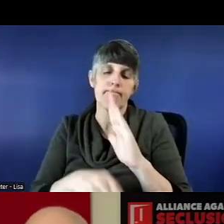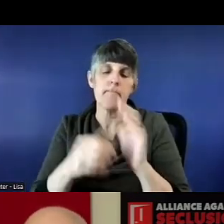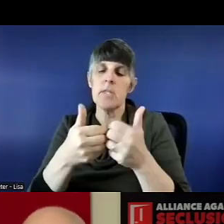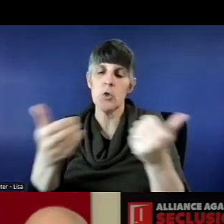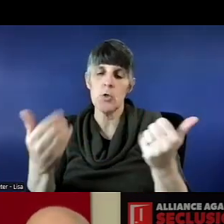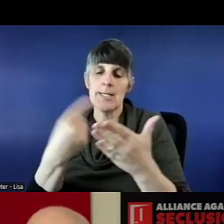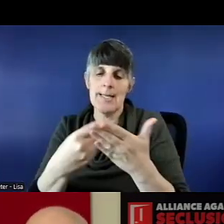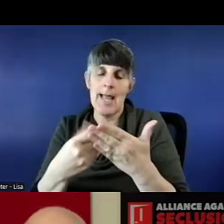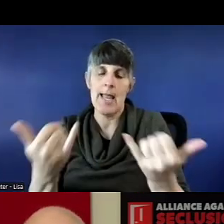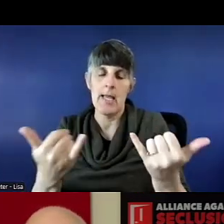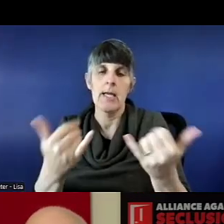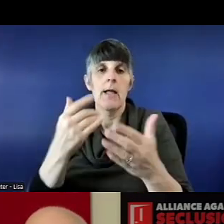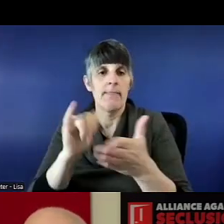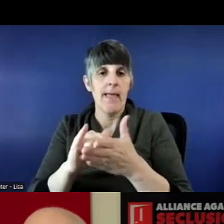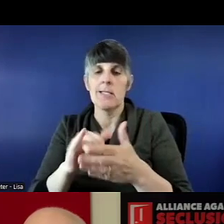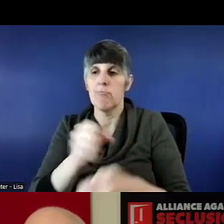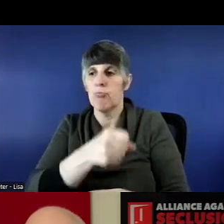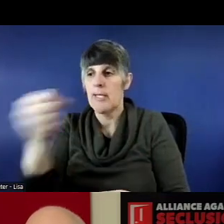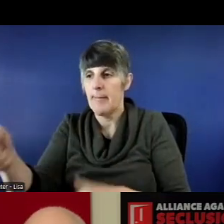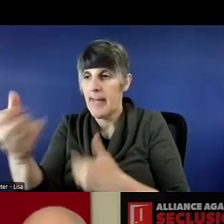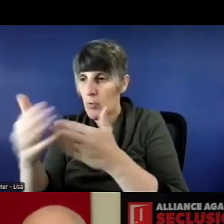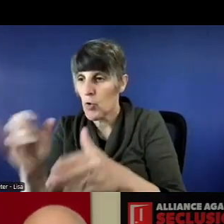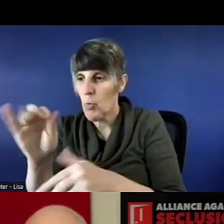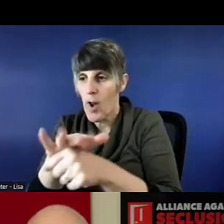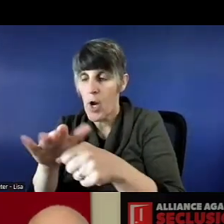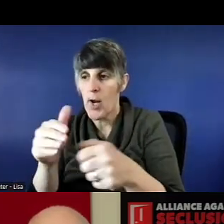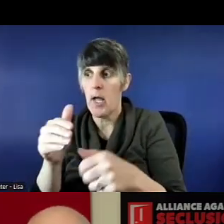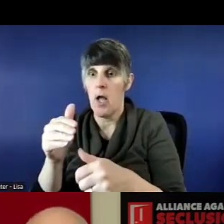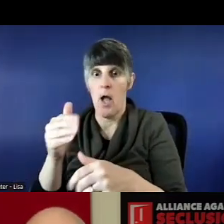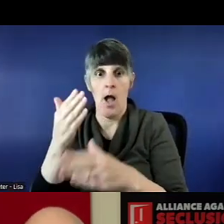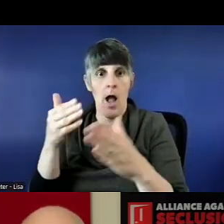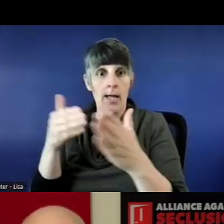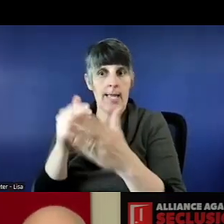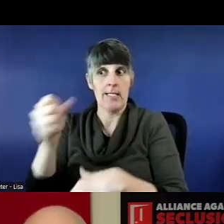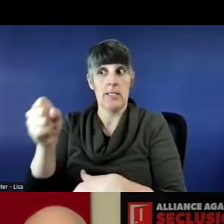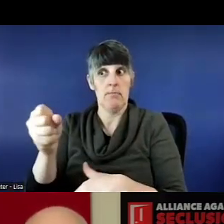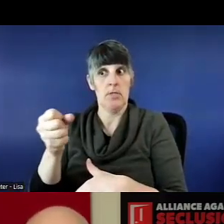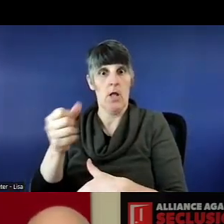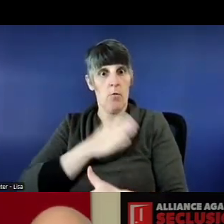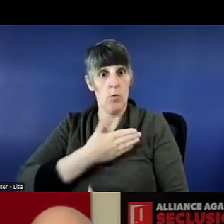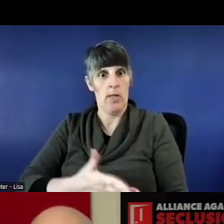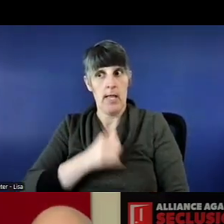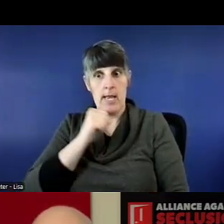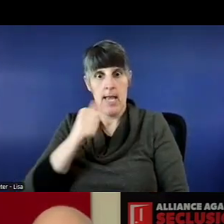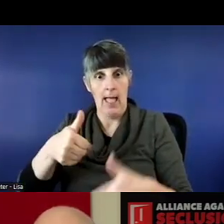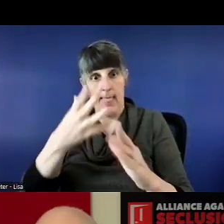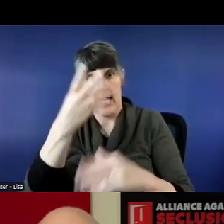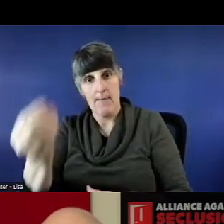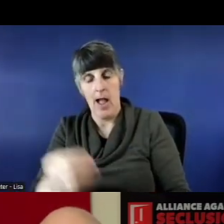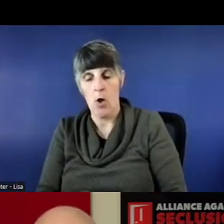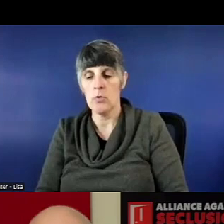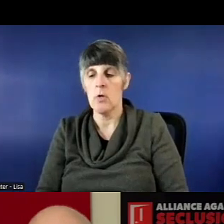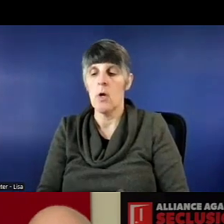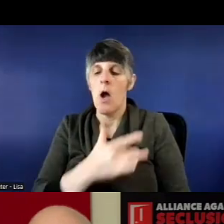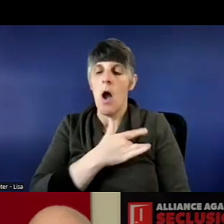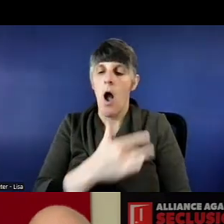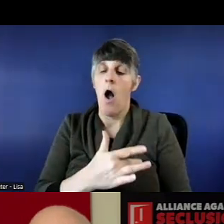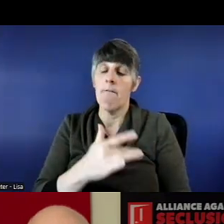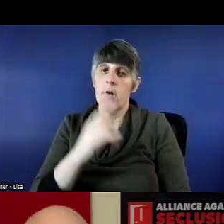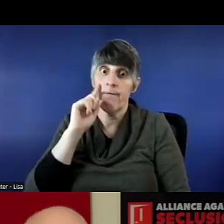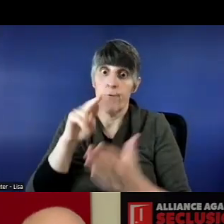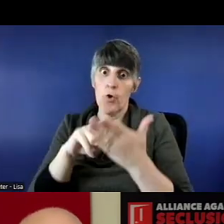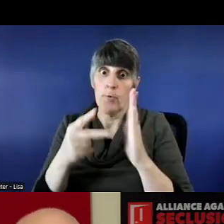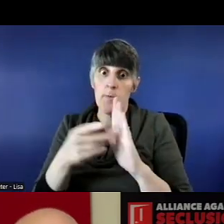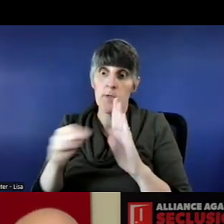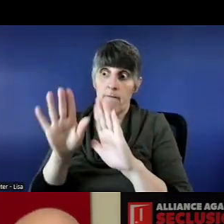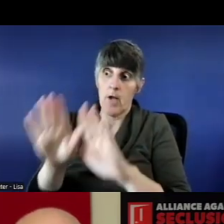today. Seclusion is putting a child in a room or area against their will and not letting them out. Often also done for the purpose